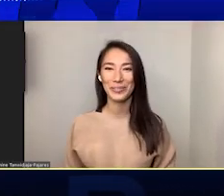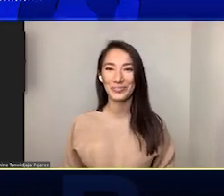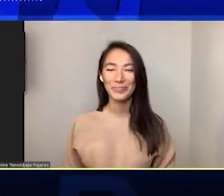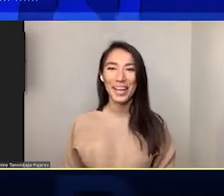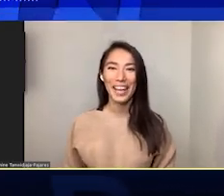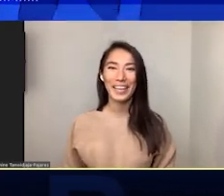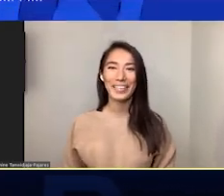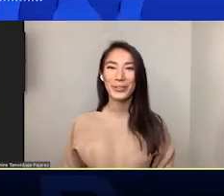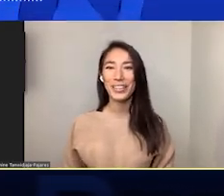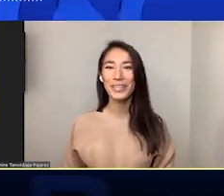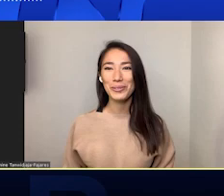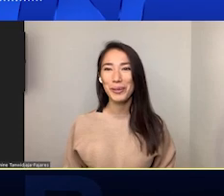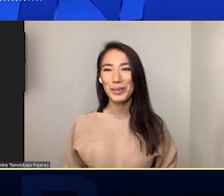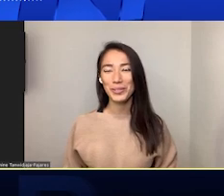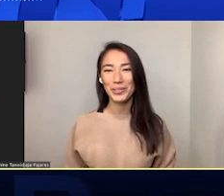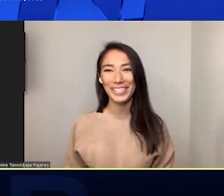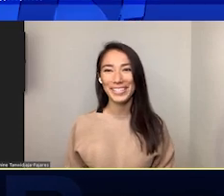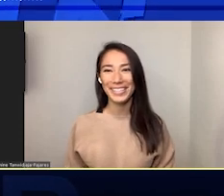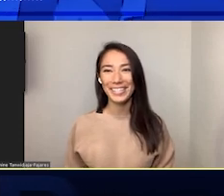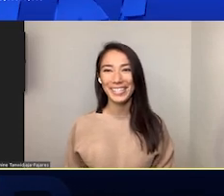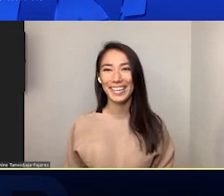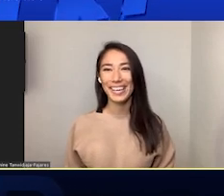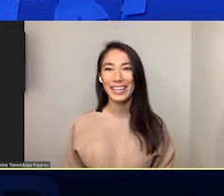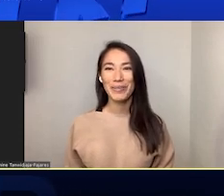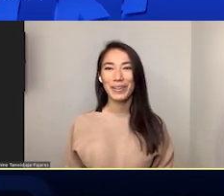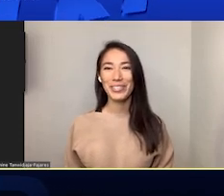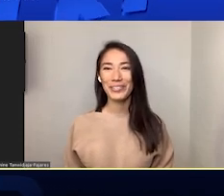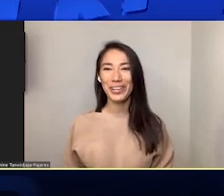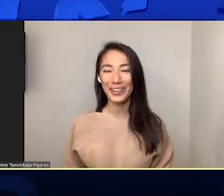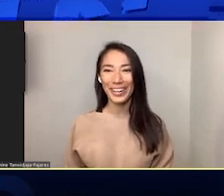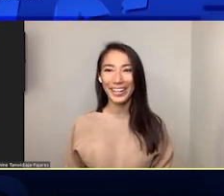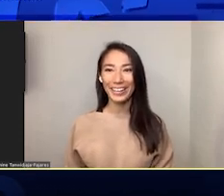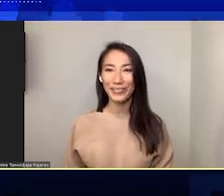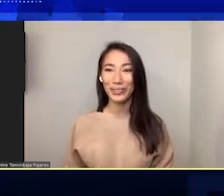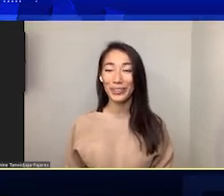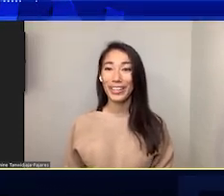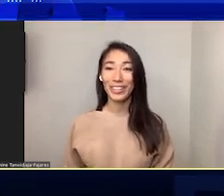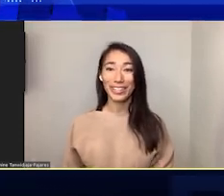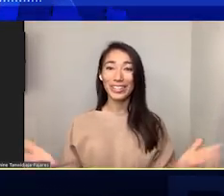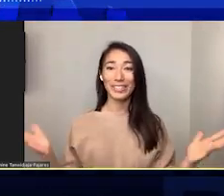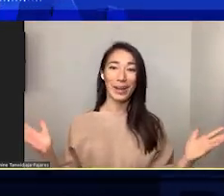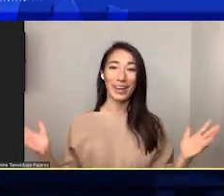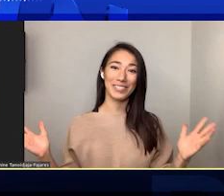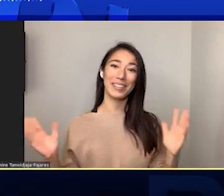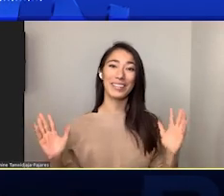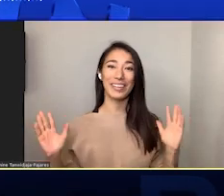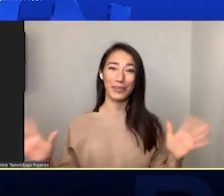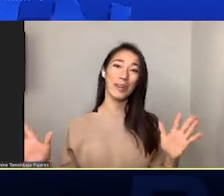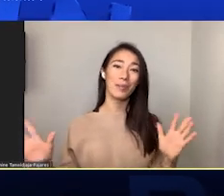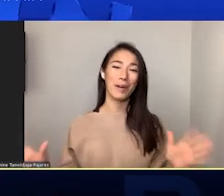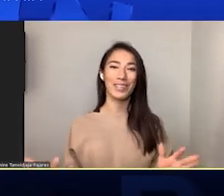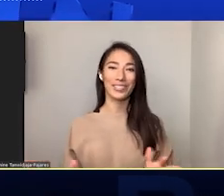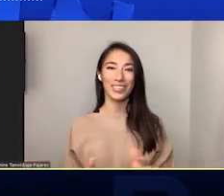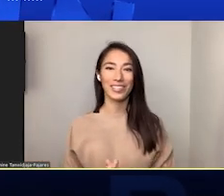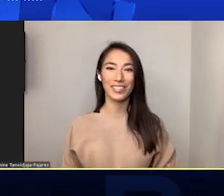too. And well, thank you so much for joining us here today, Marlene Drinkwine, and for telling us about the